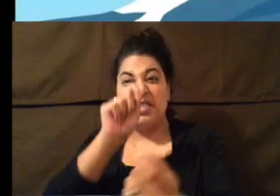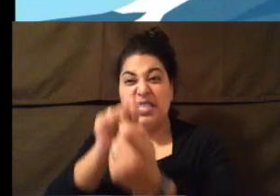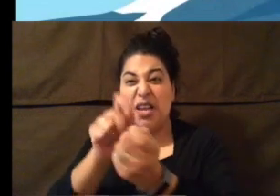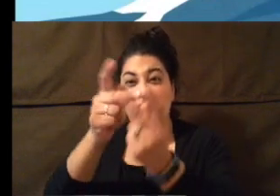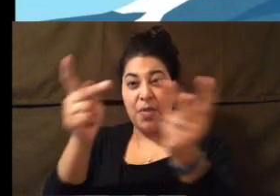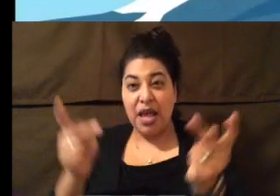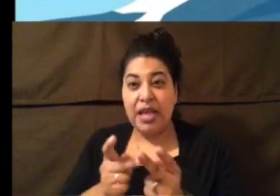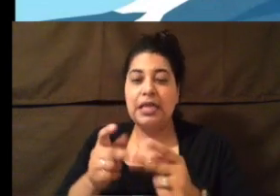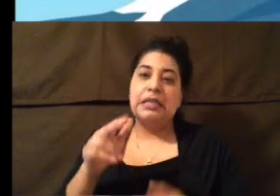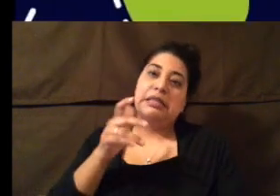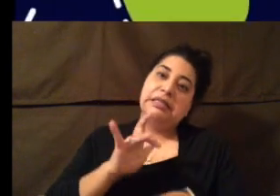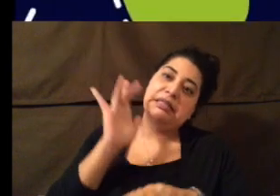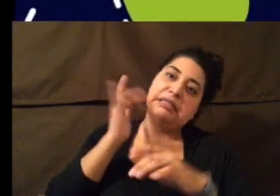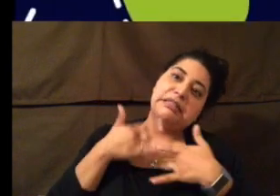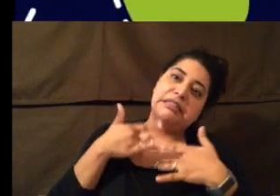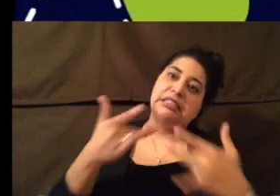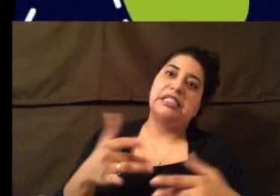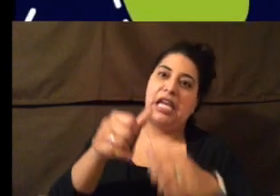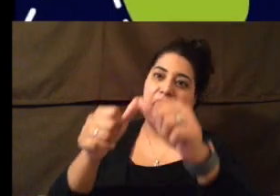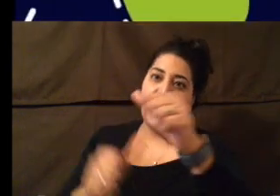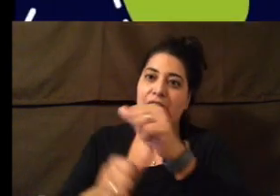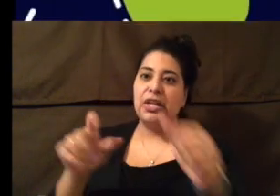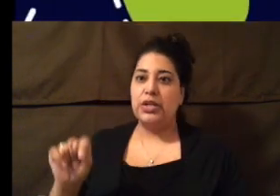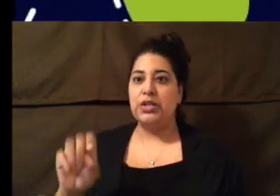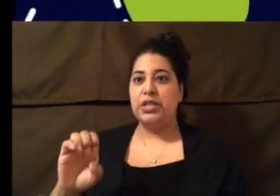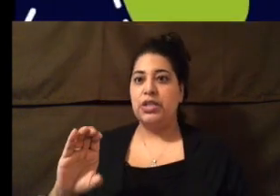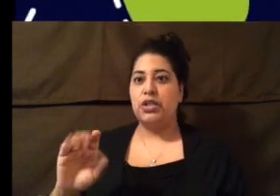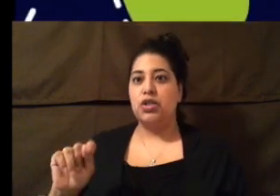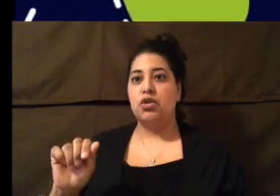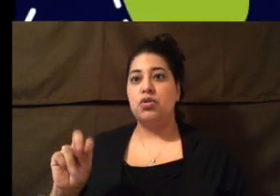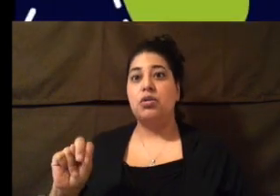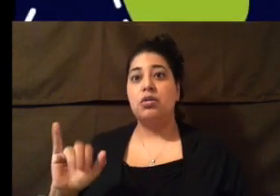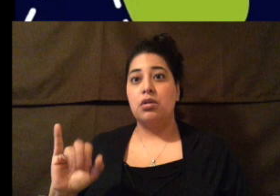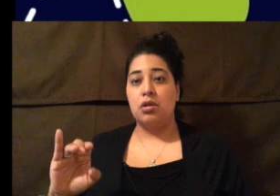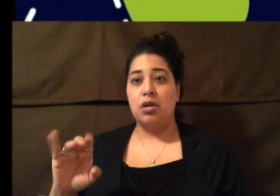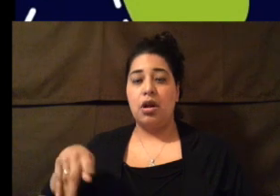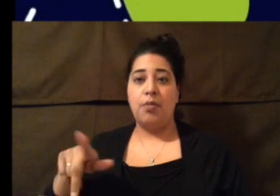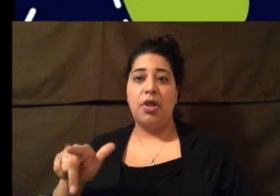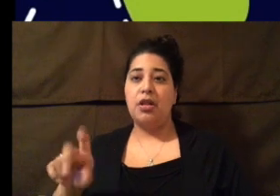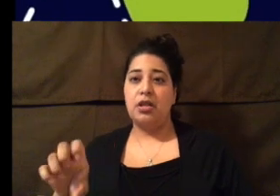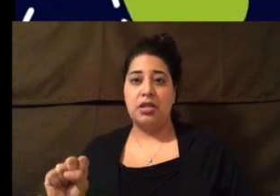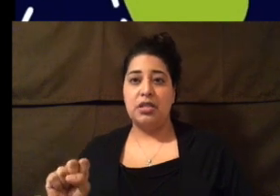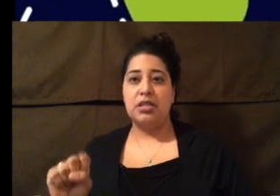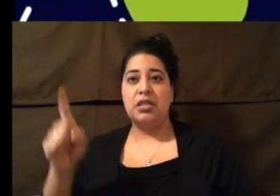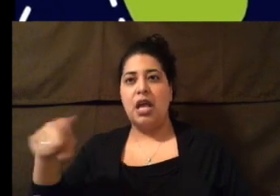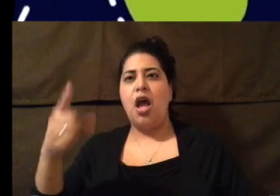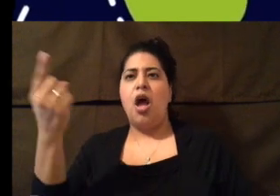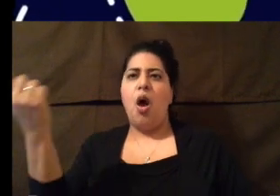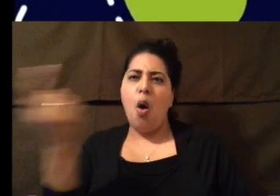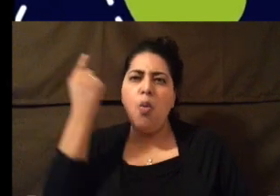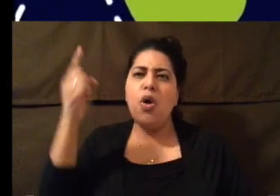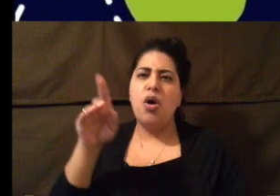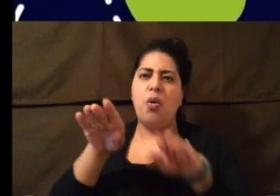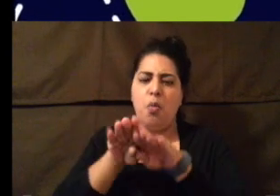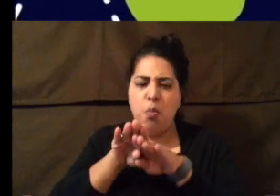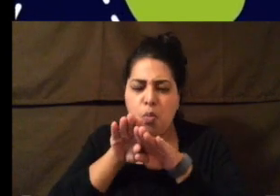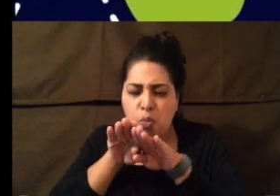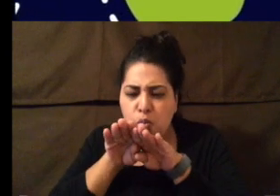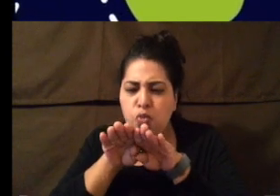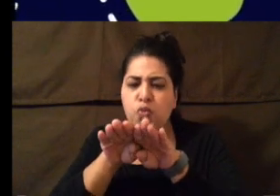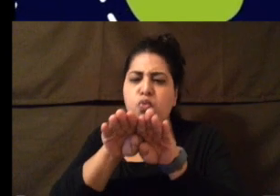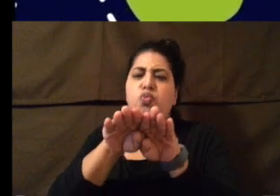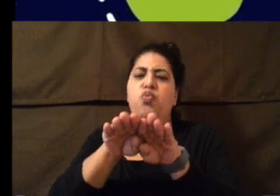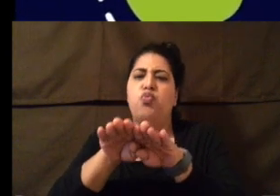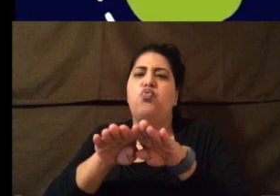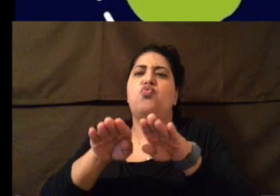tectonic plates. These are massive sections of the Earth's crust and upper mantle. The plates are in constant slow